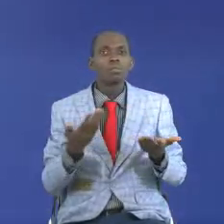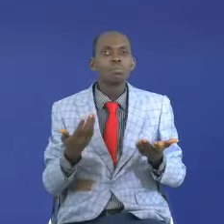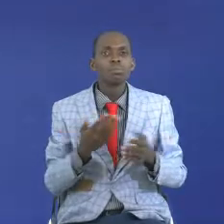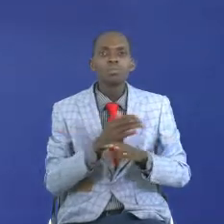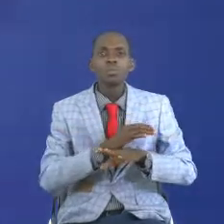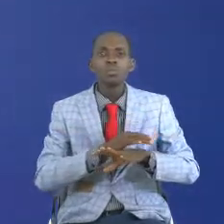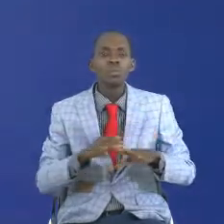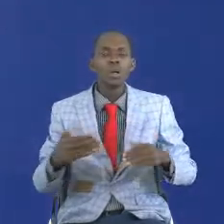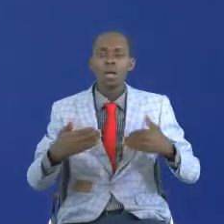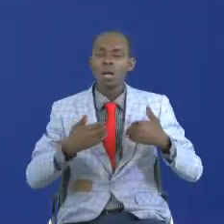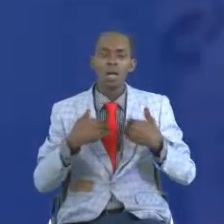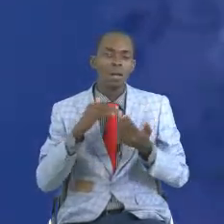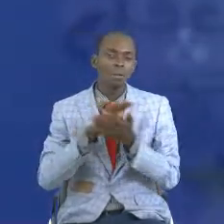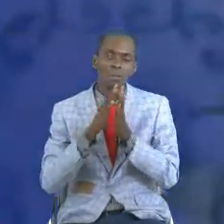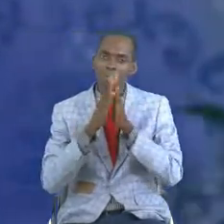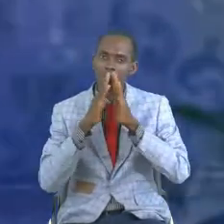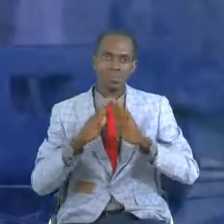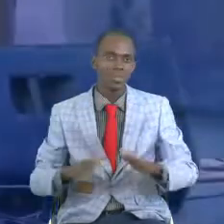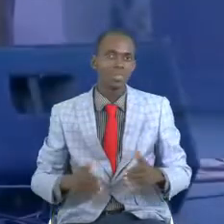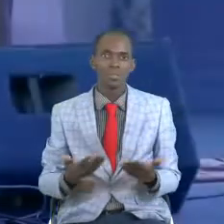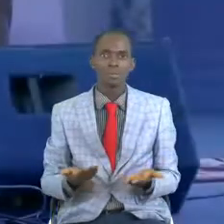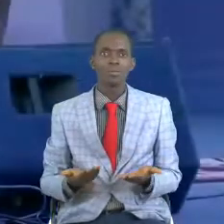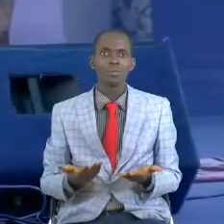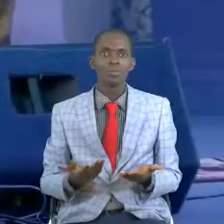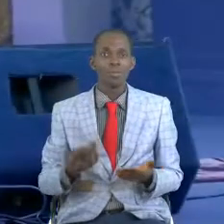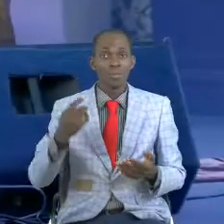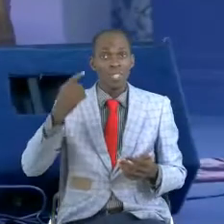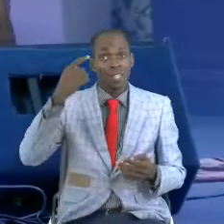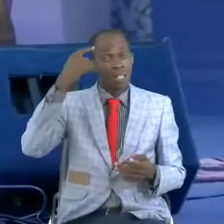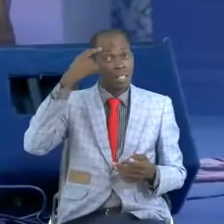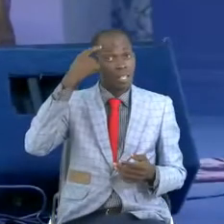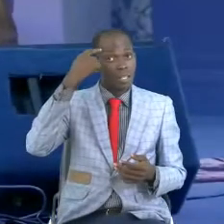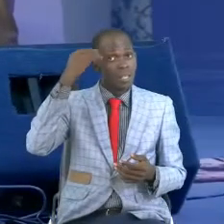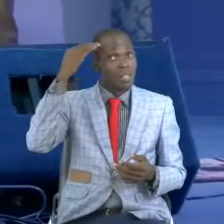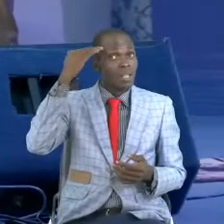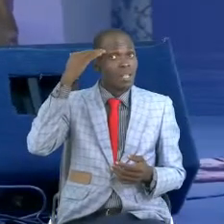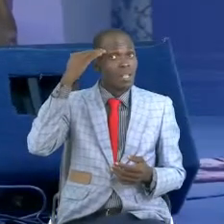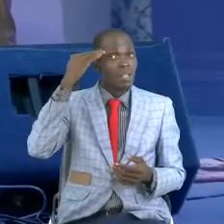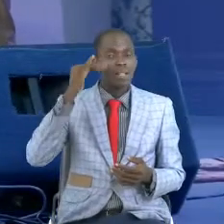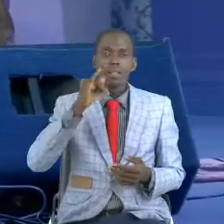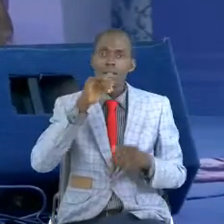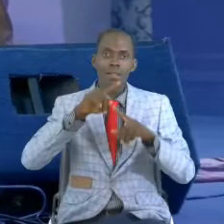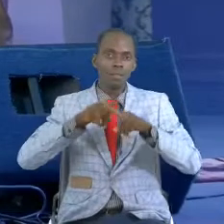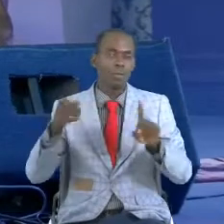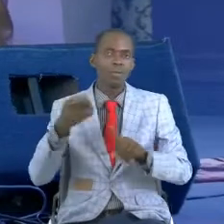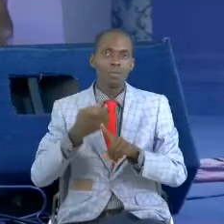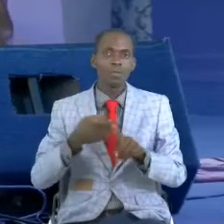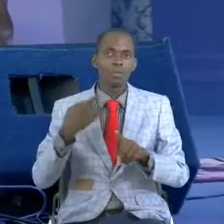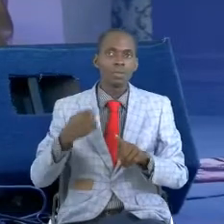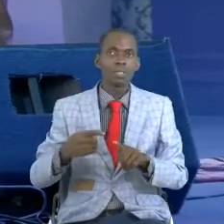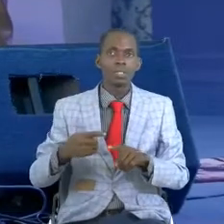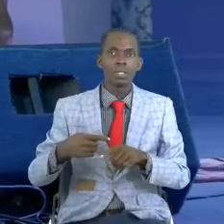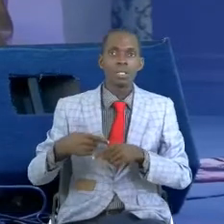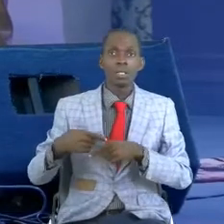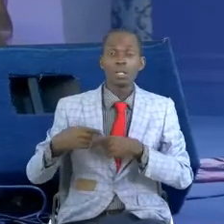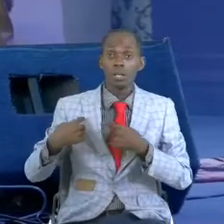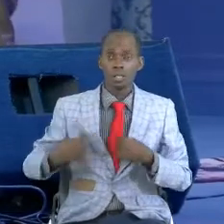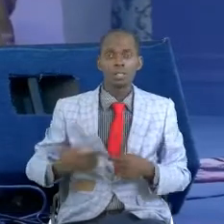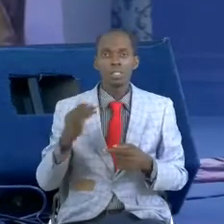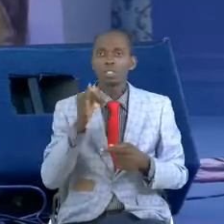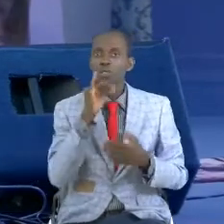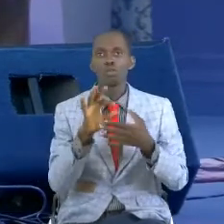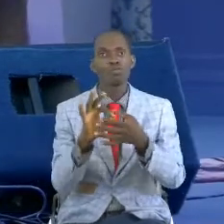harmony. The head is different from the heart. There's no harmony.